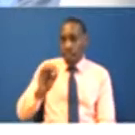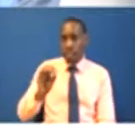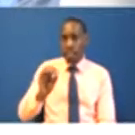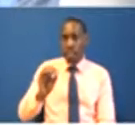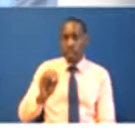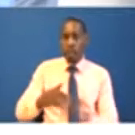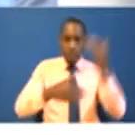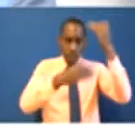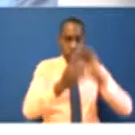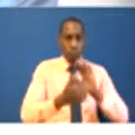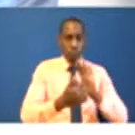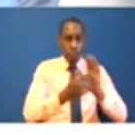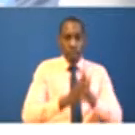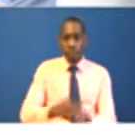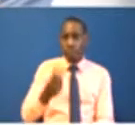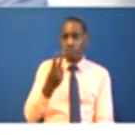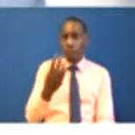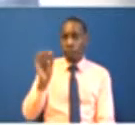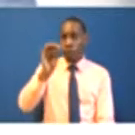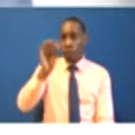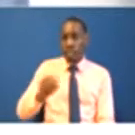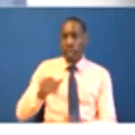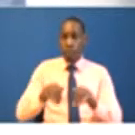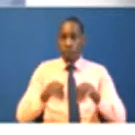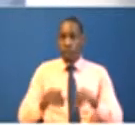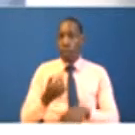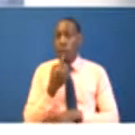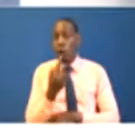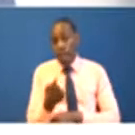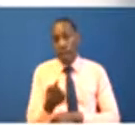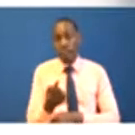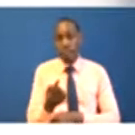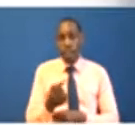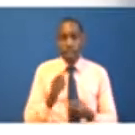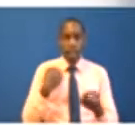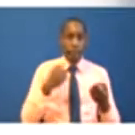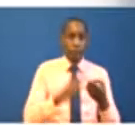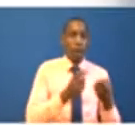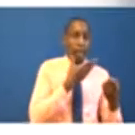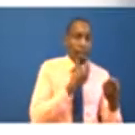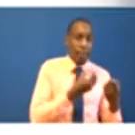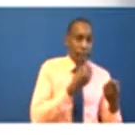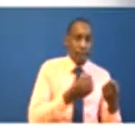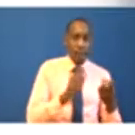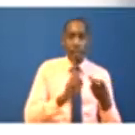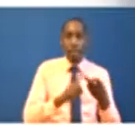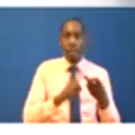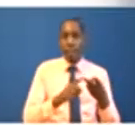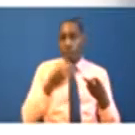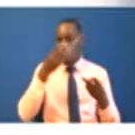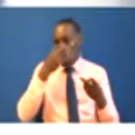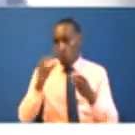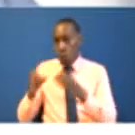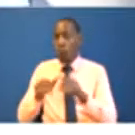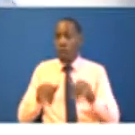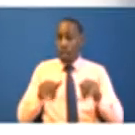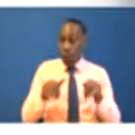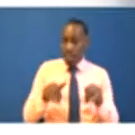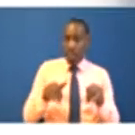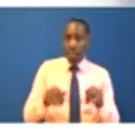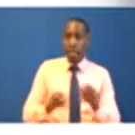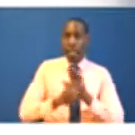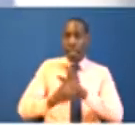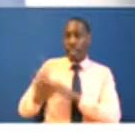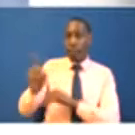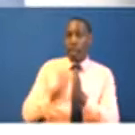prophet is talking about those 24 percent are waiting for direction from either baba or the hasselhoff now wait like in